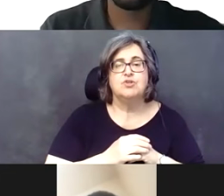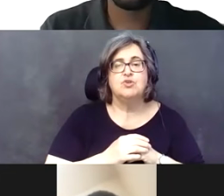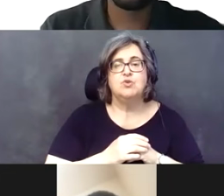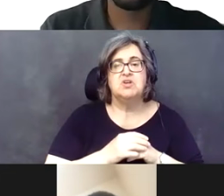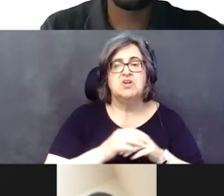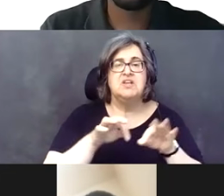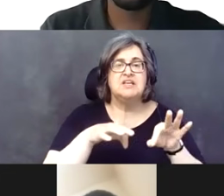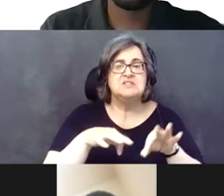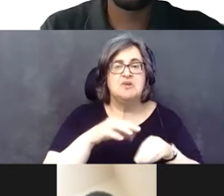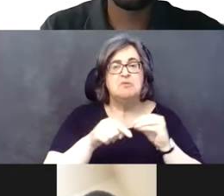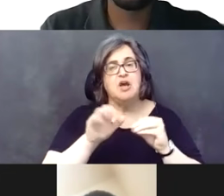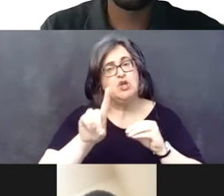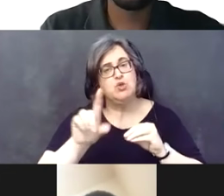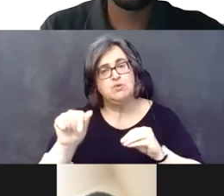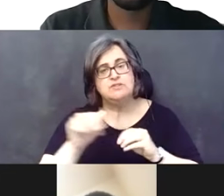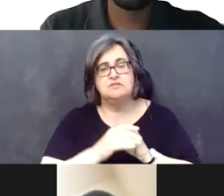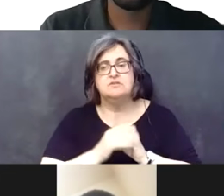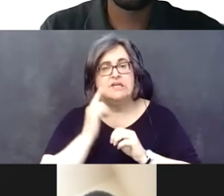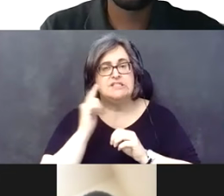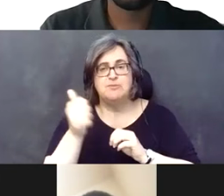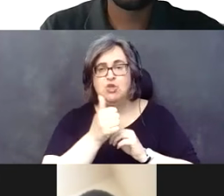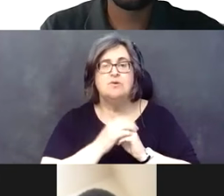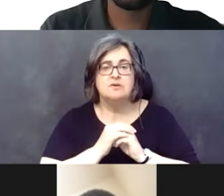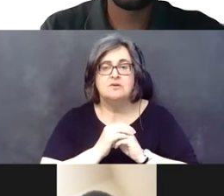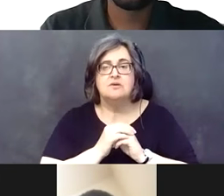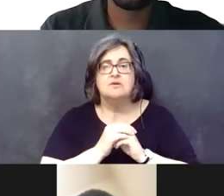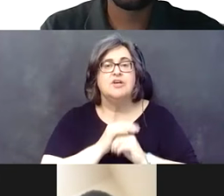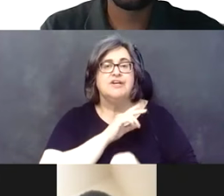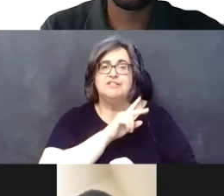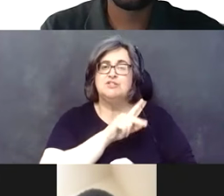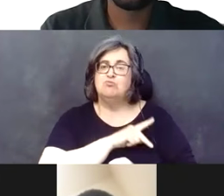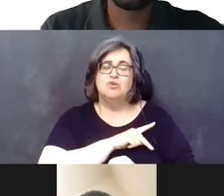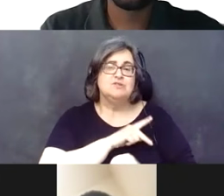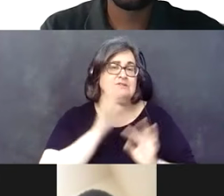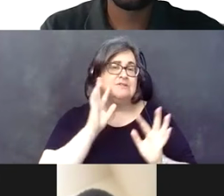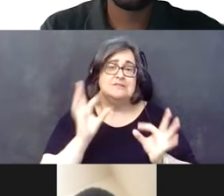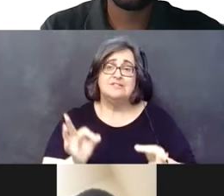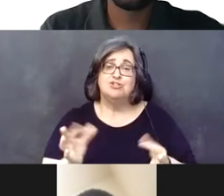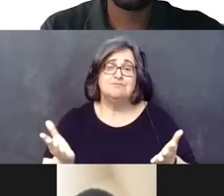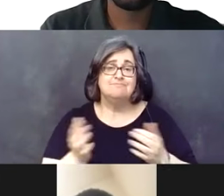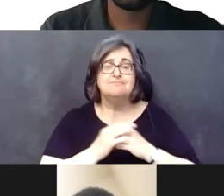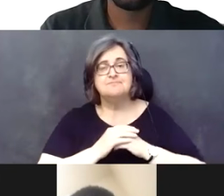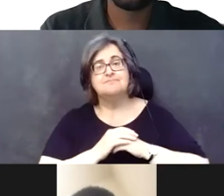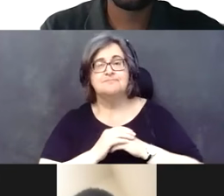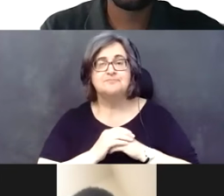your disability. But it is a personal choice.